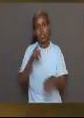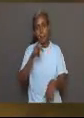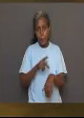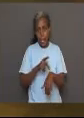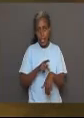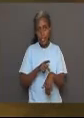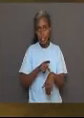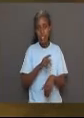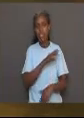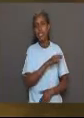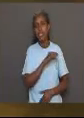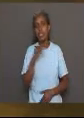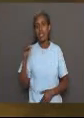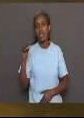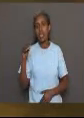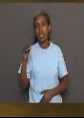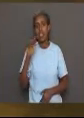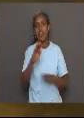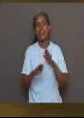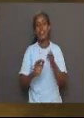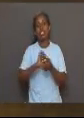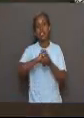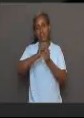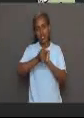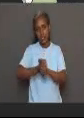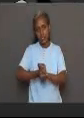period, and phase shift.